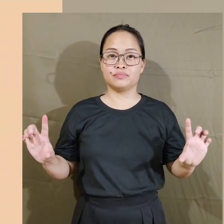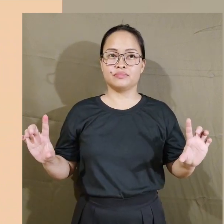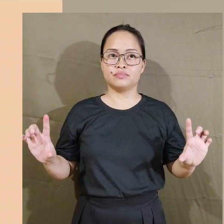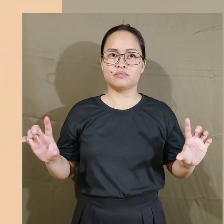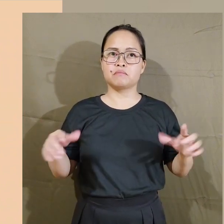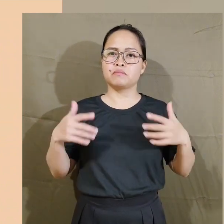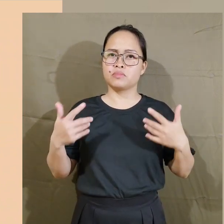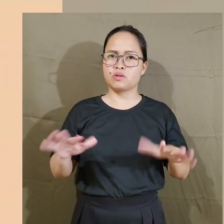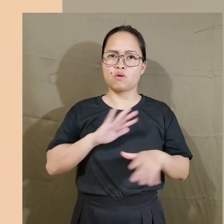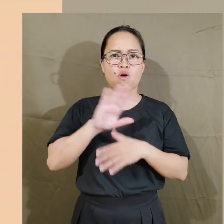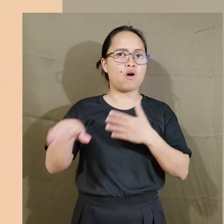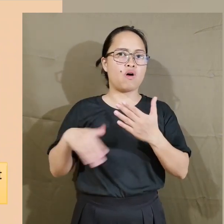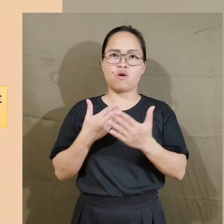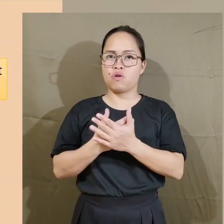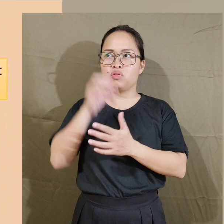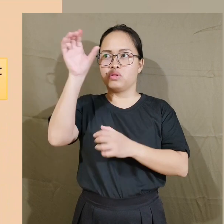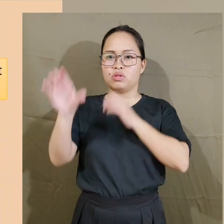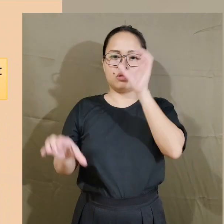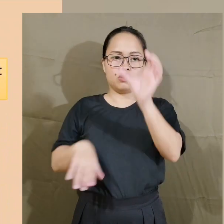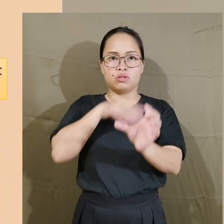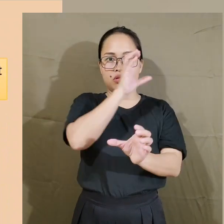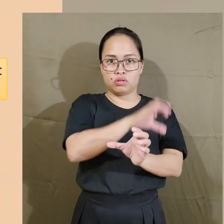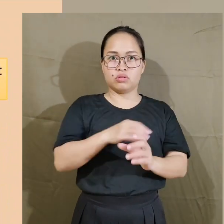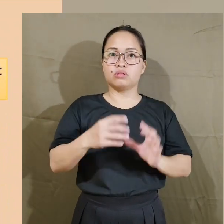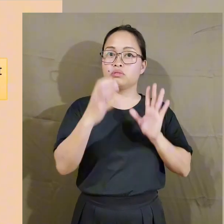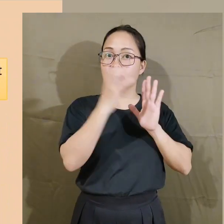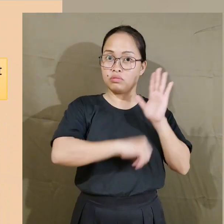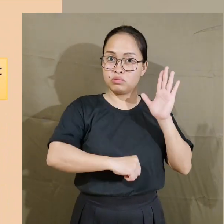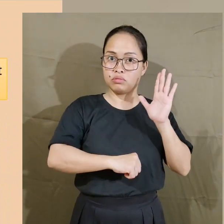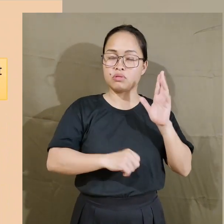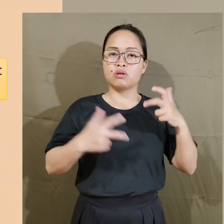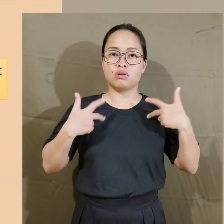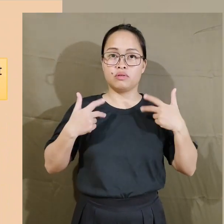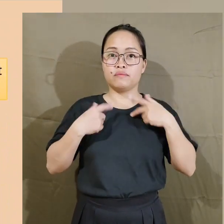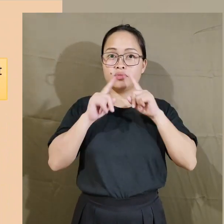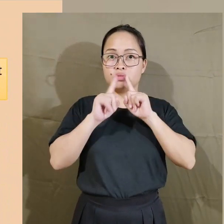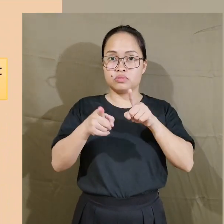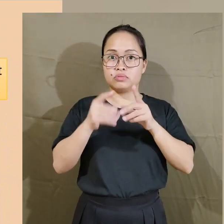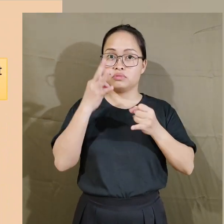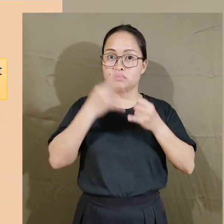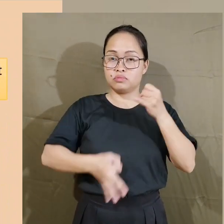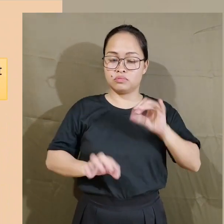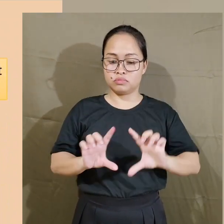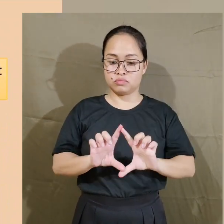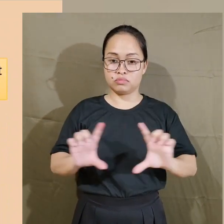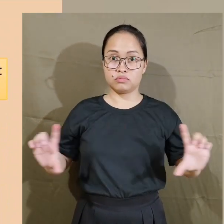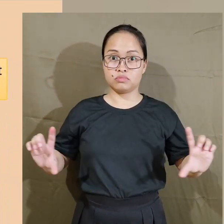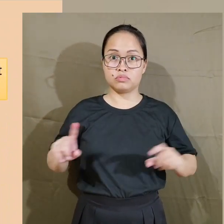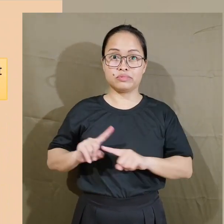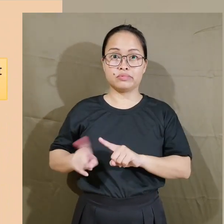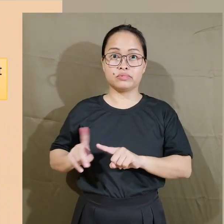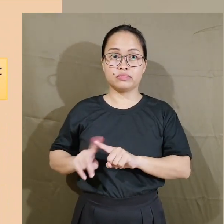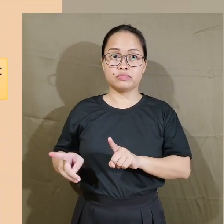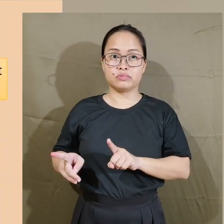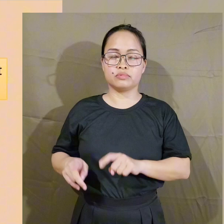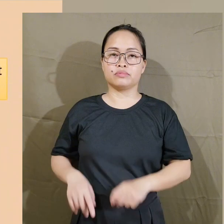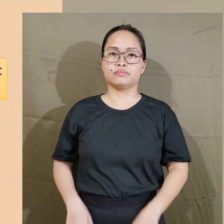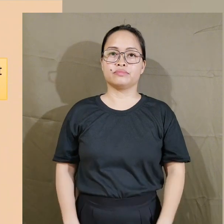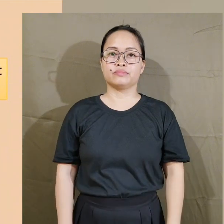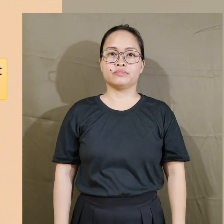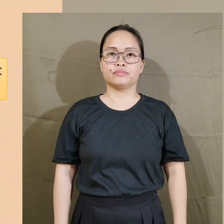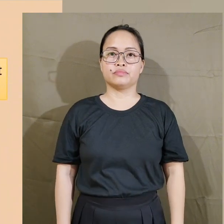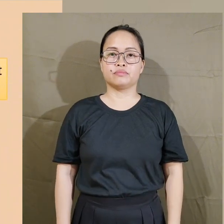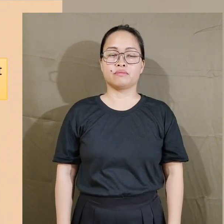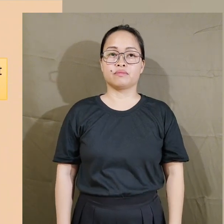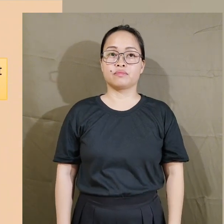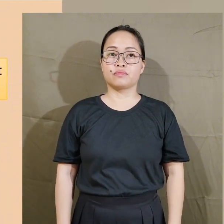So after all columns are subtracted, we get the difference of the two three-digit